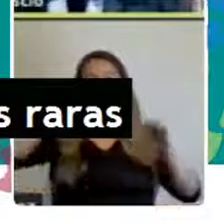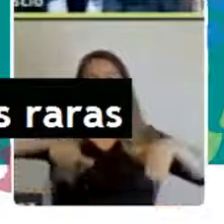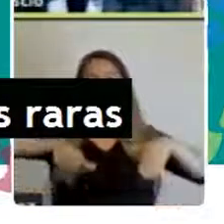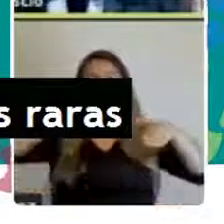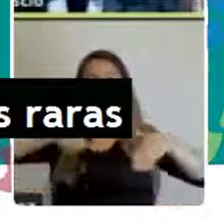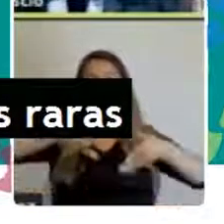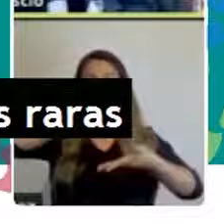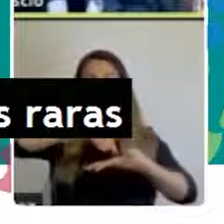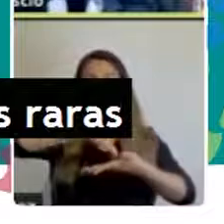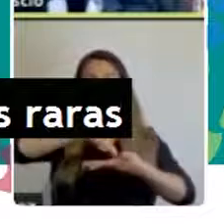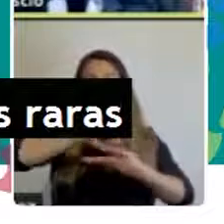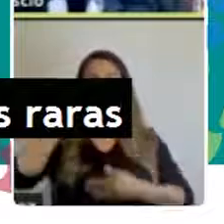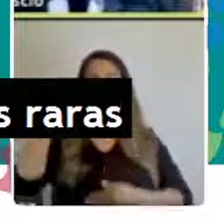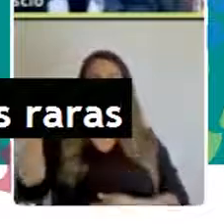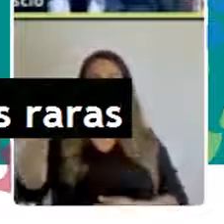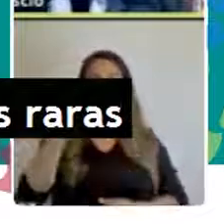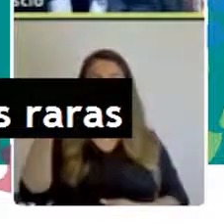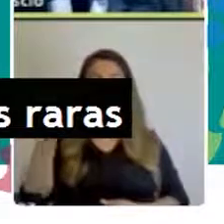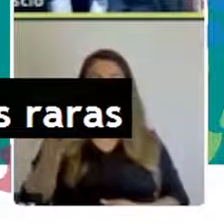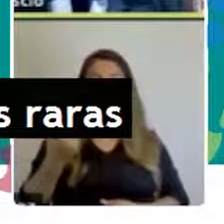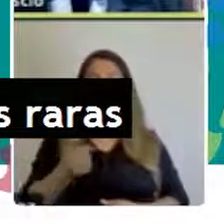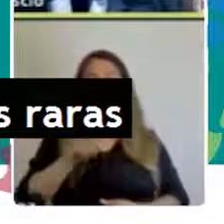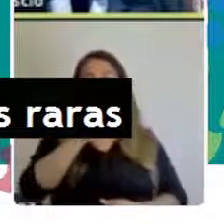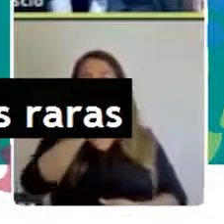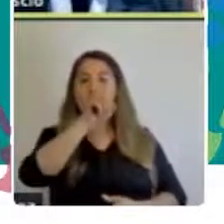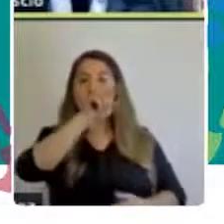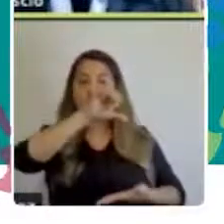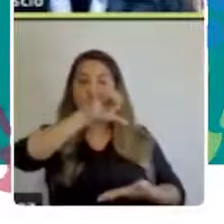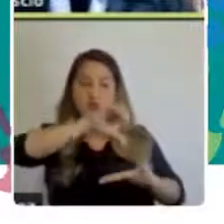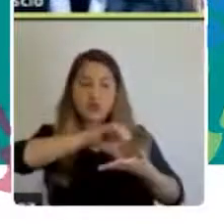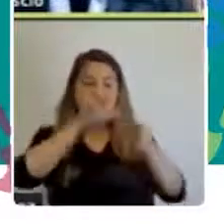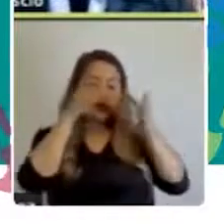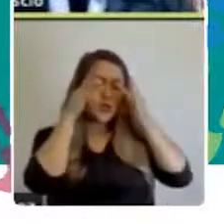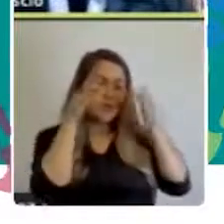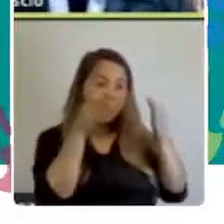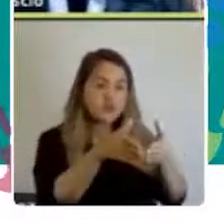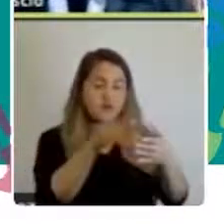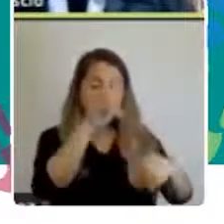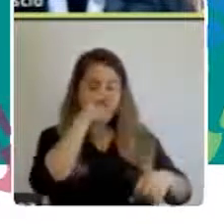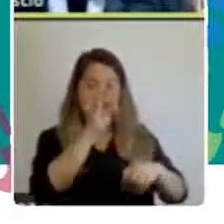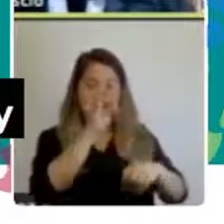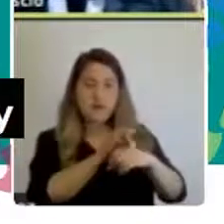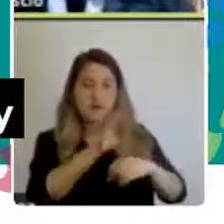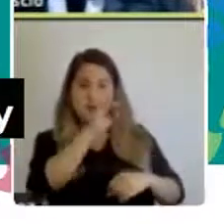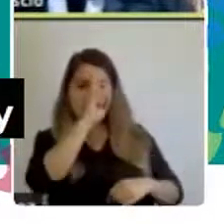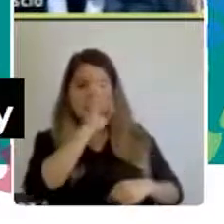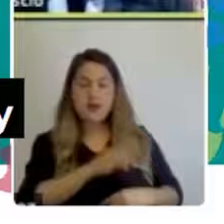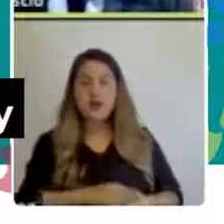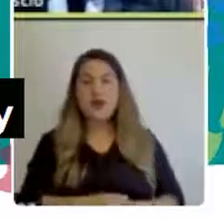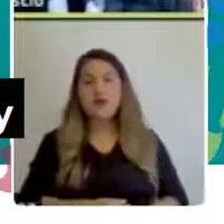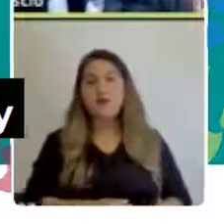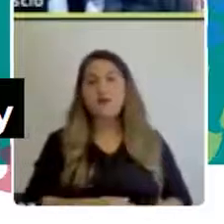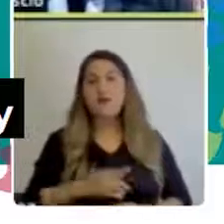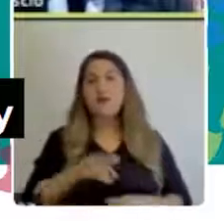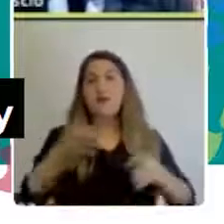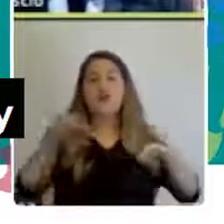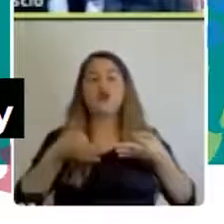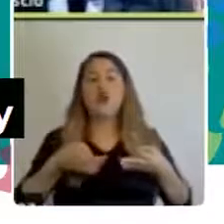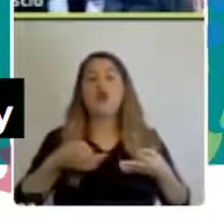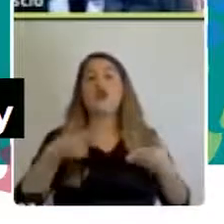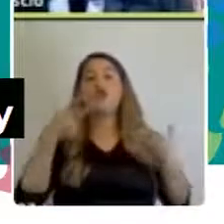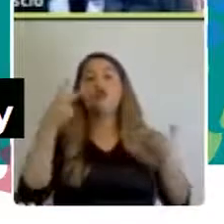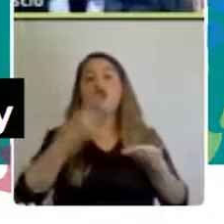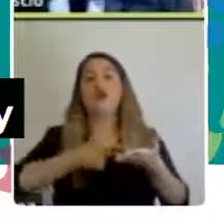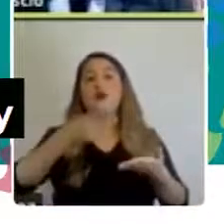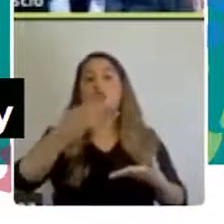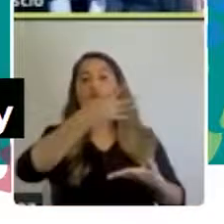than 2,400 scientists altogether. So this is our center. I'm the director. To tell